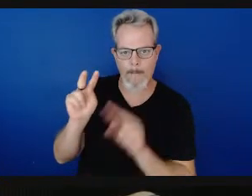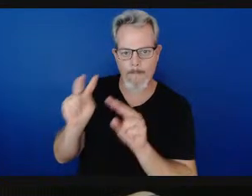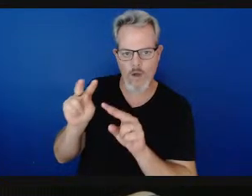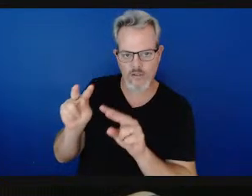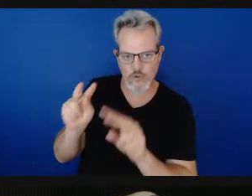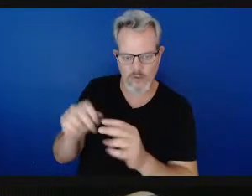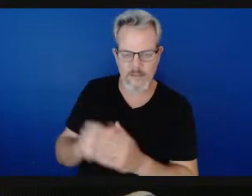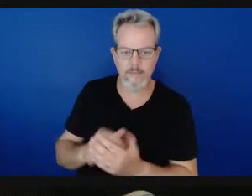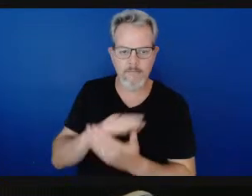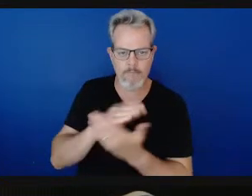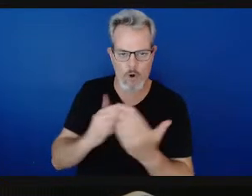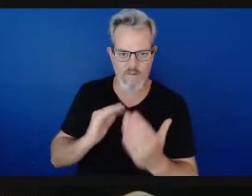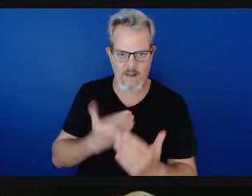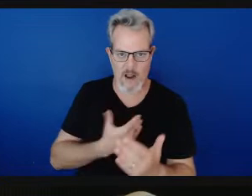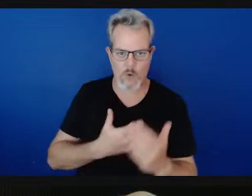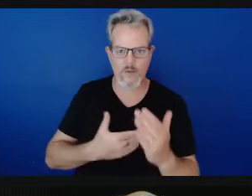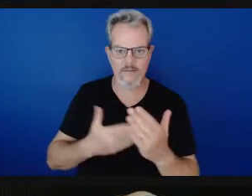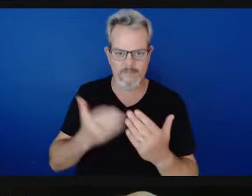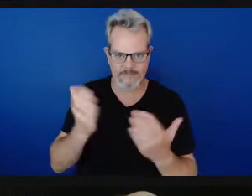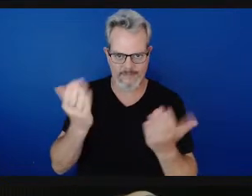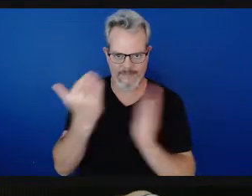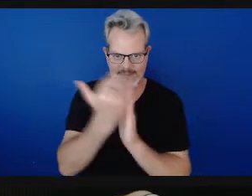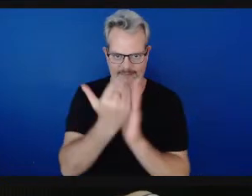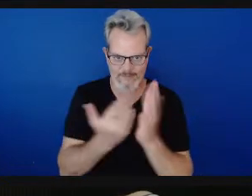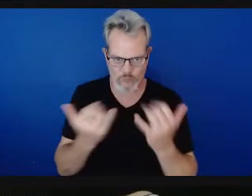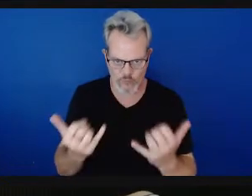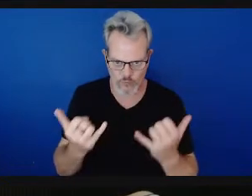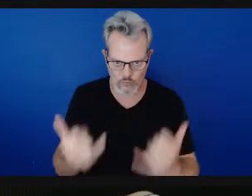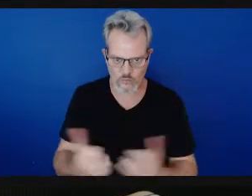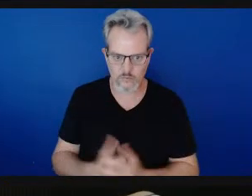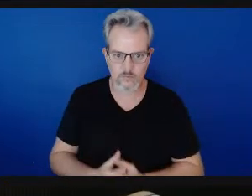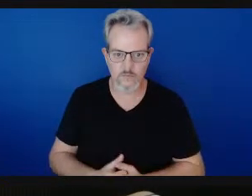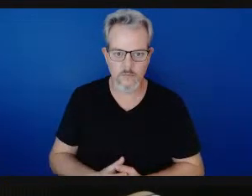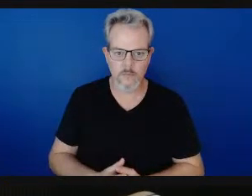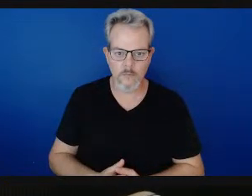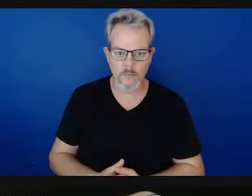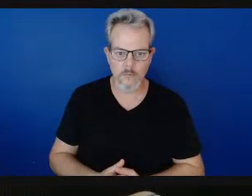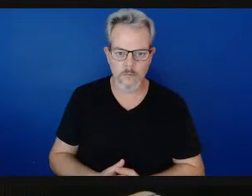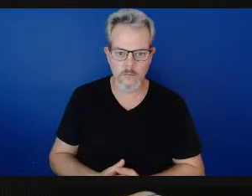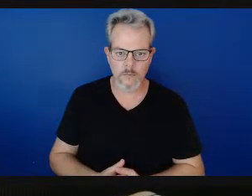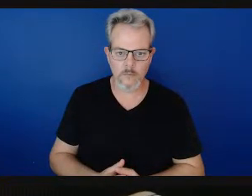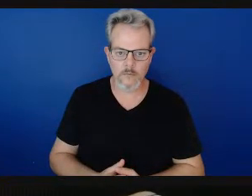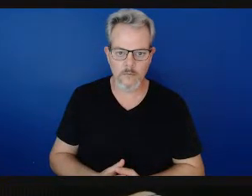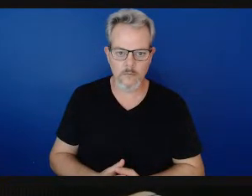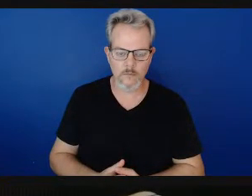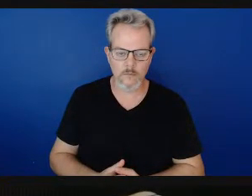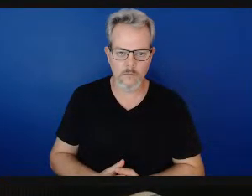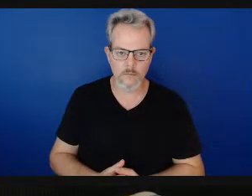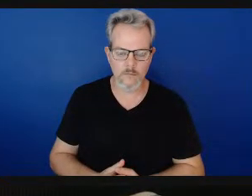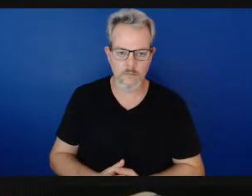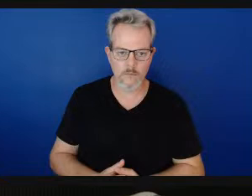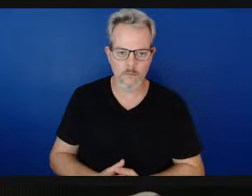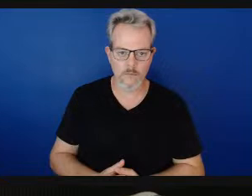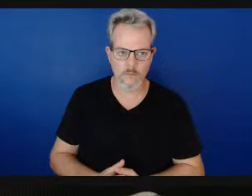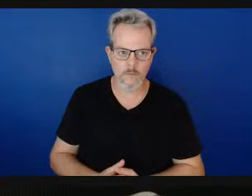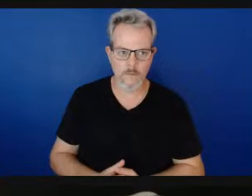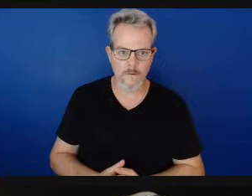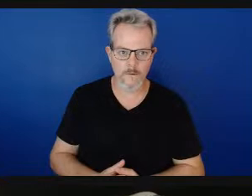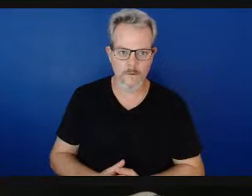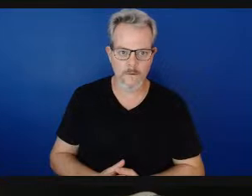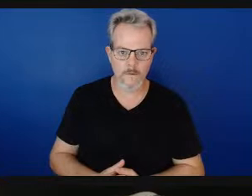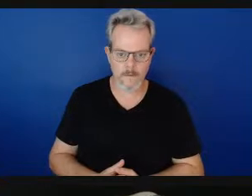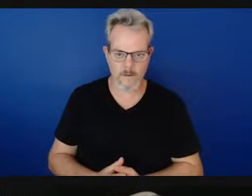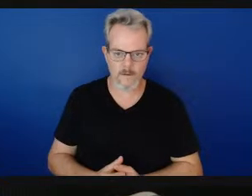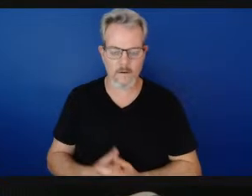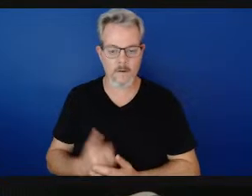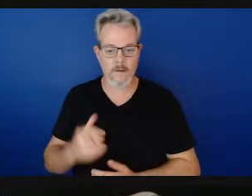program and just summarize some of the USGS notices that have come out. So starting off, just to recap, the eruption announcement was at